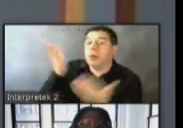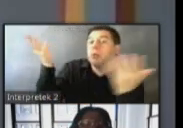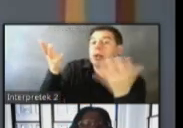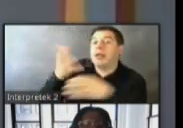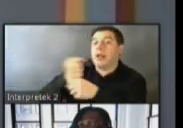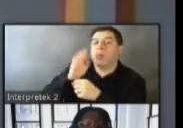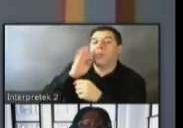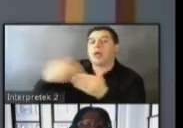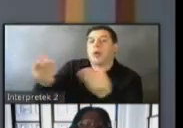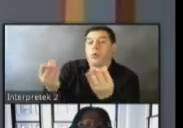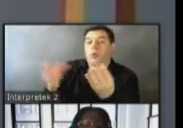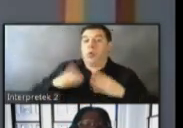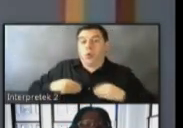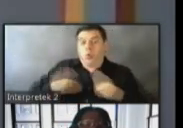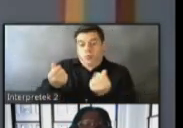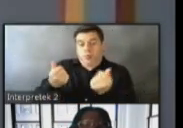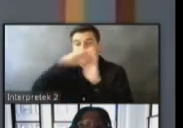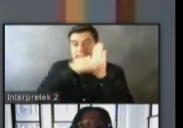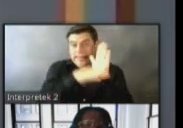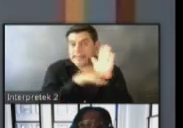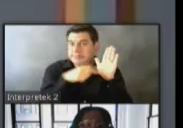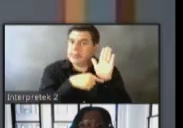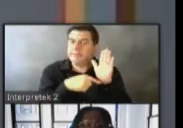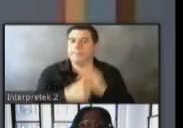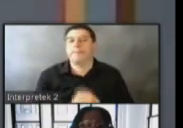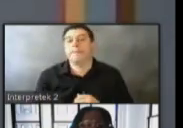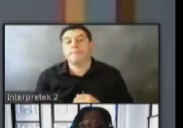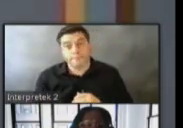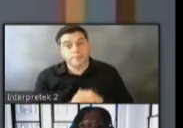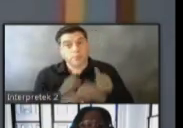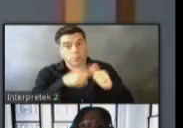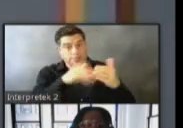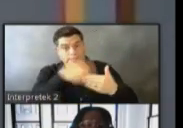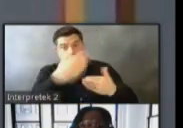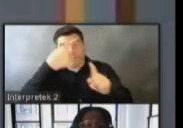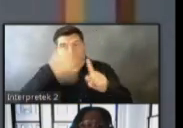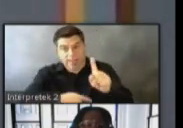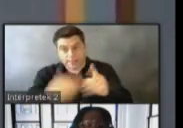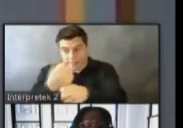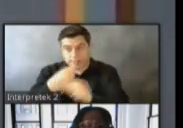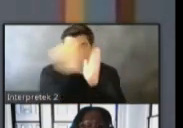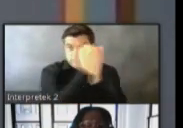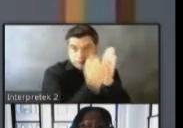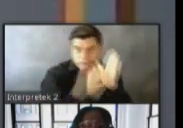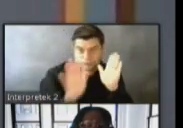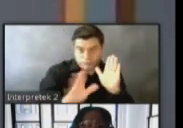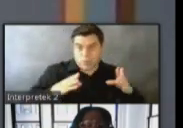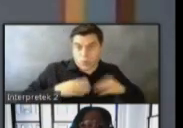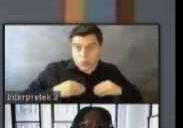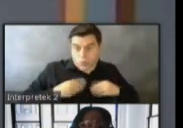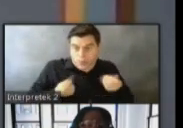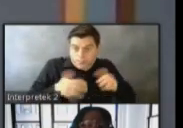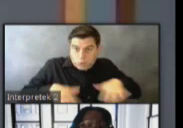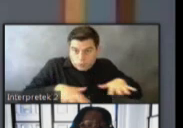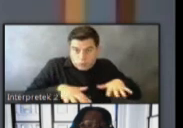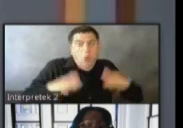way, when we receive that next month, I hope that includes, certainly my intent,